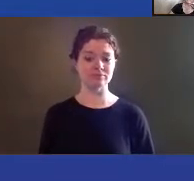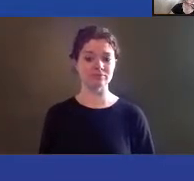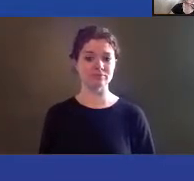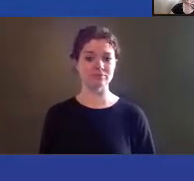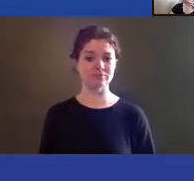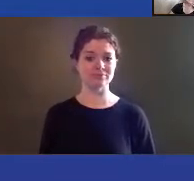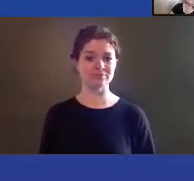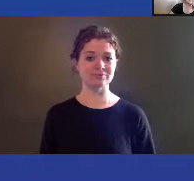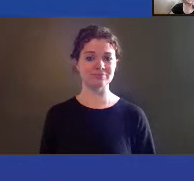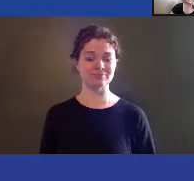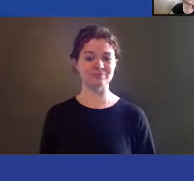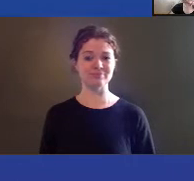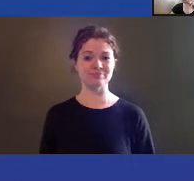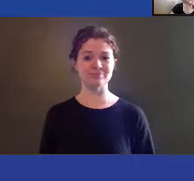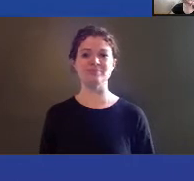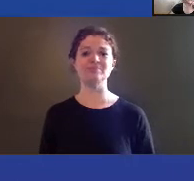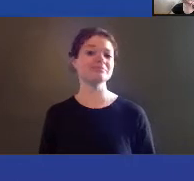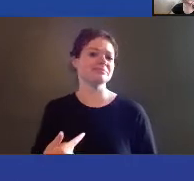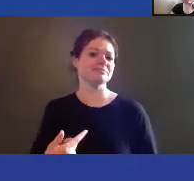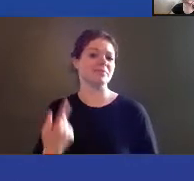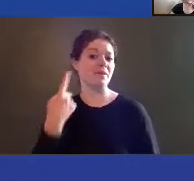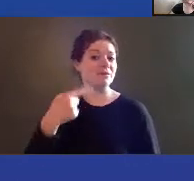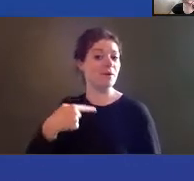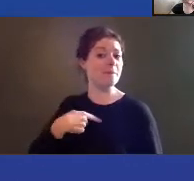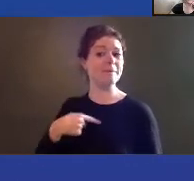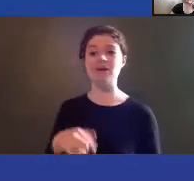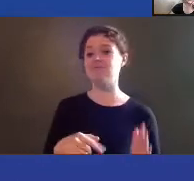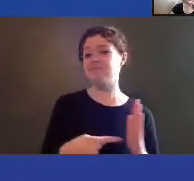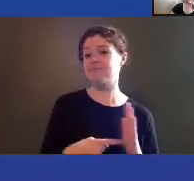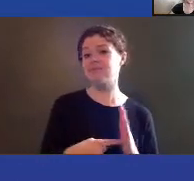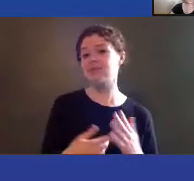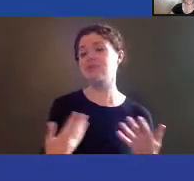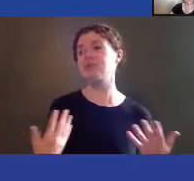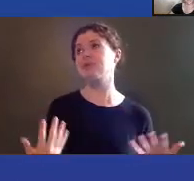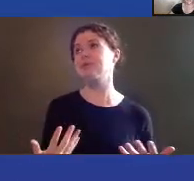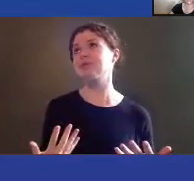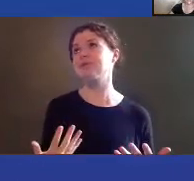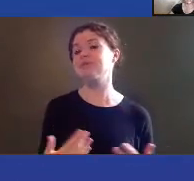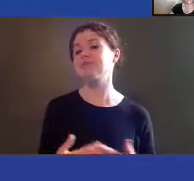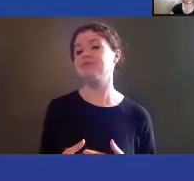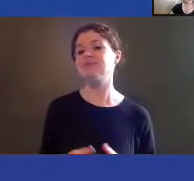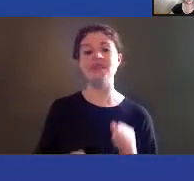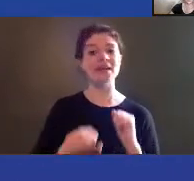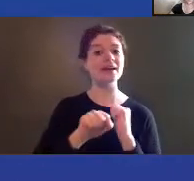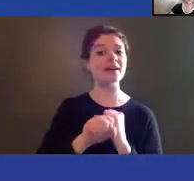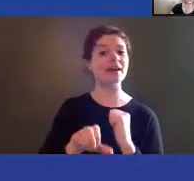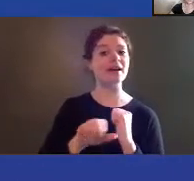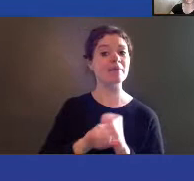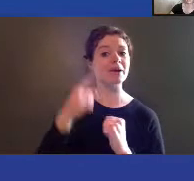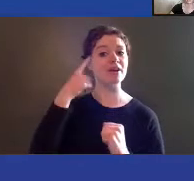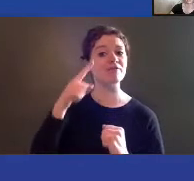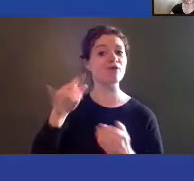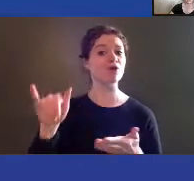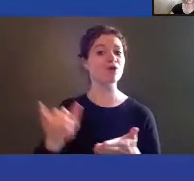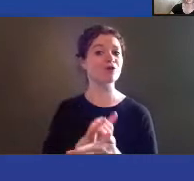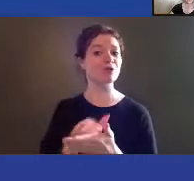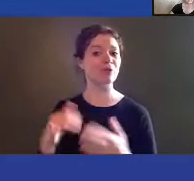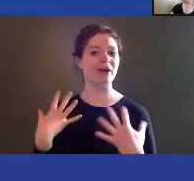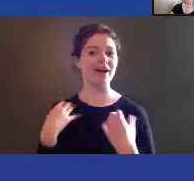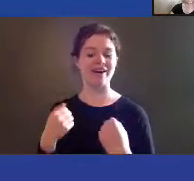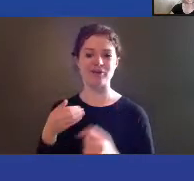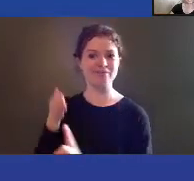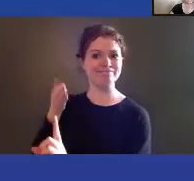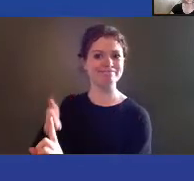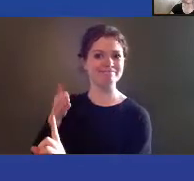And I'll say, let's see, some examples of coalitions include the Campaign for New York Health. I'm gonna keep going back to the New York Health